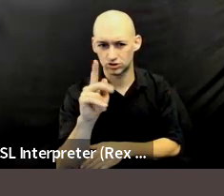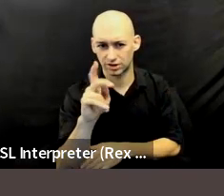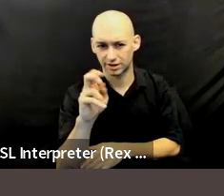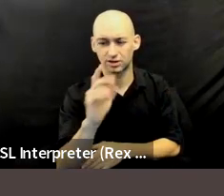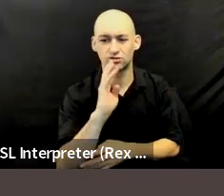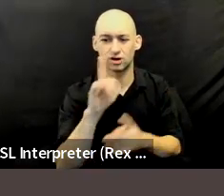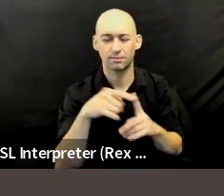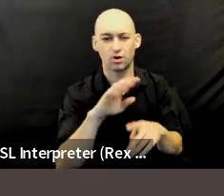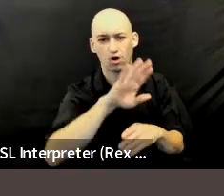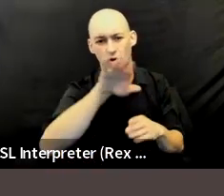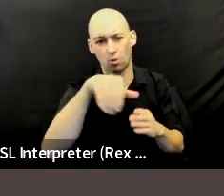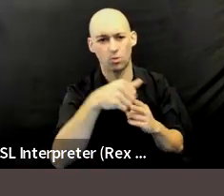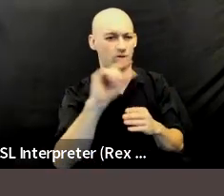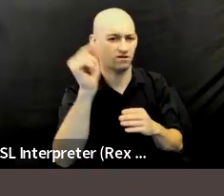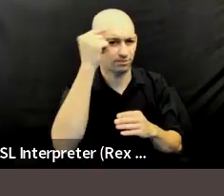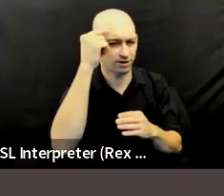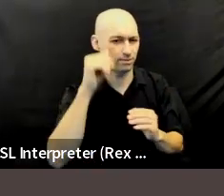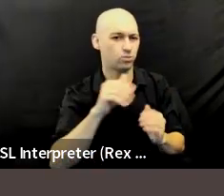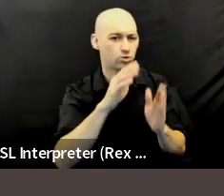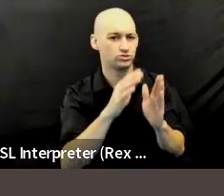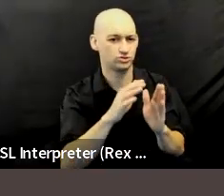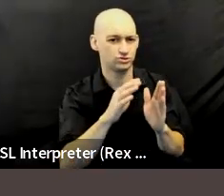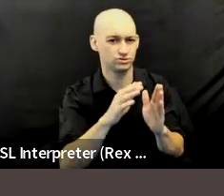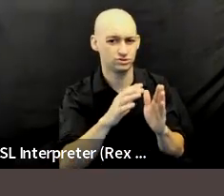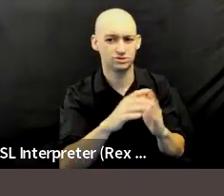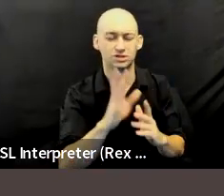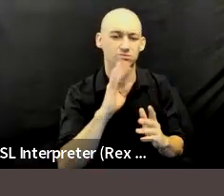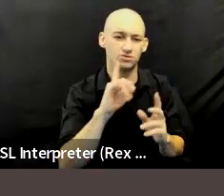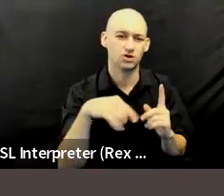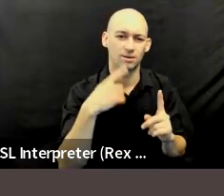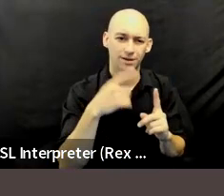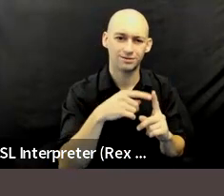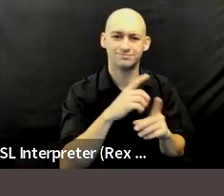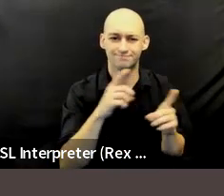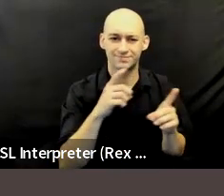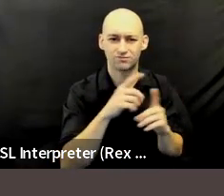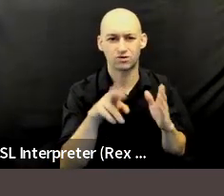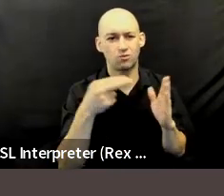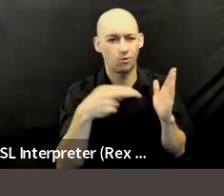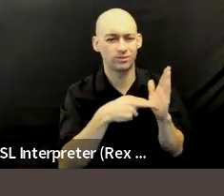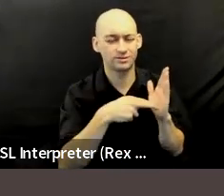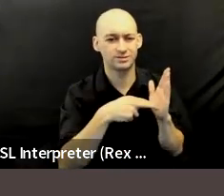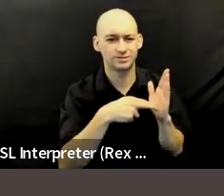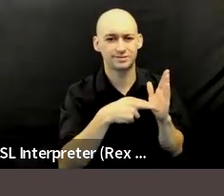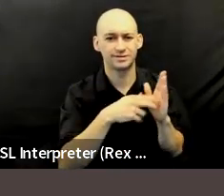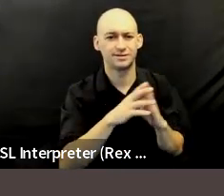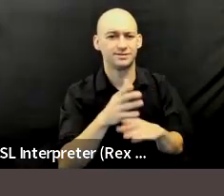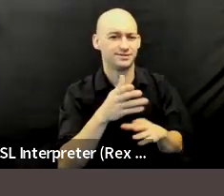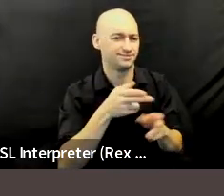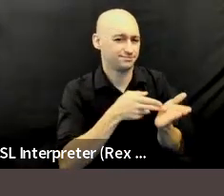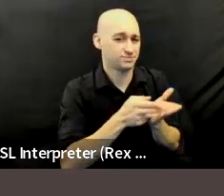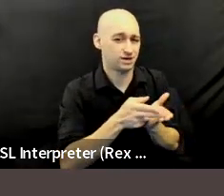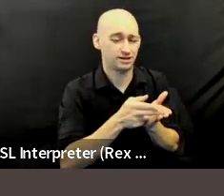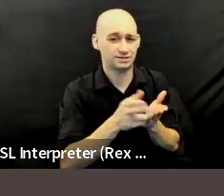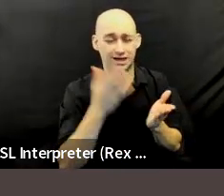all-of-government approach that went into this. And this is, again, talking about the various roles. Frankly, I don't think,